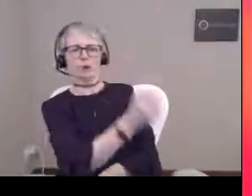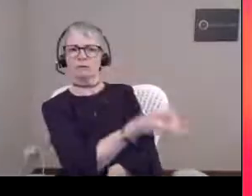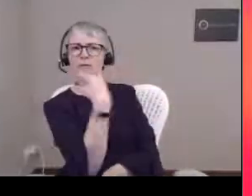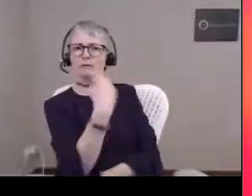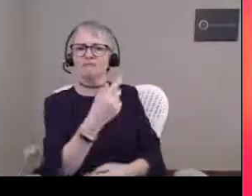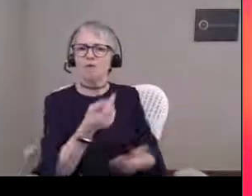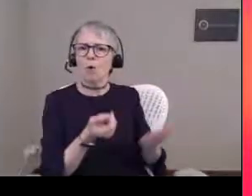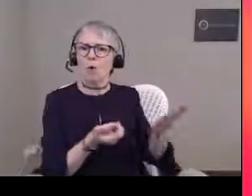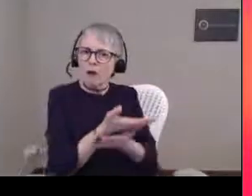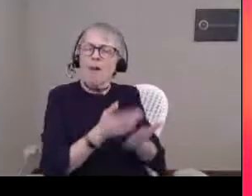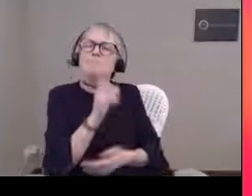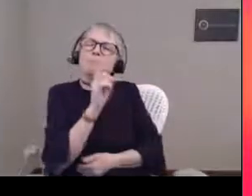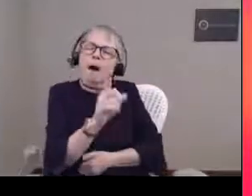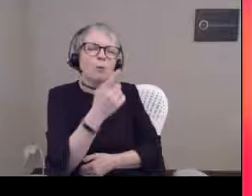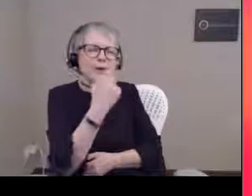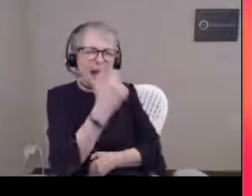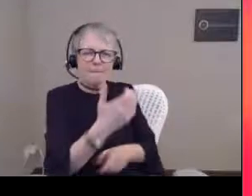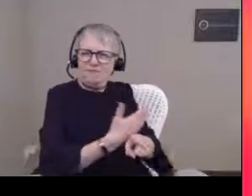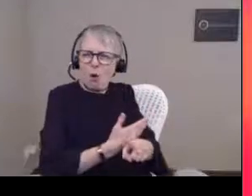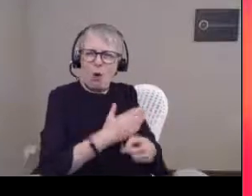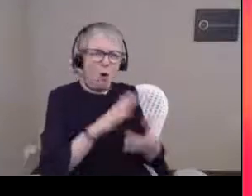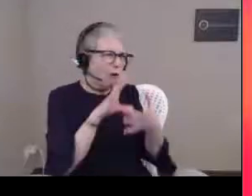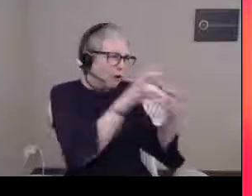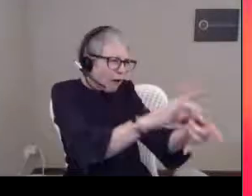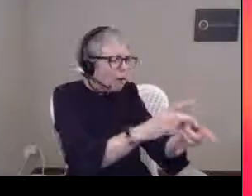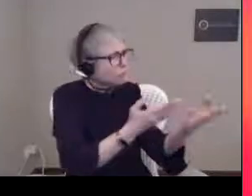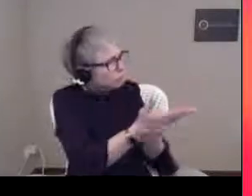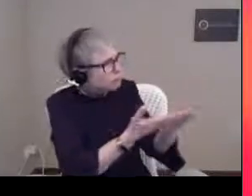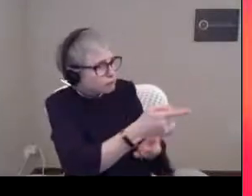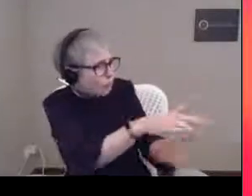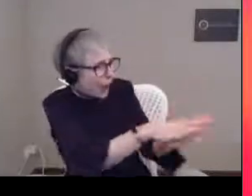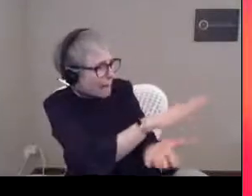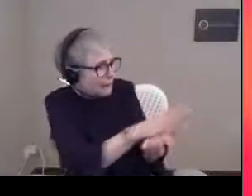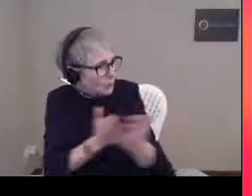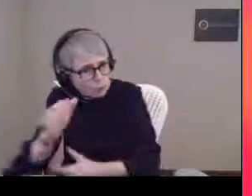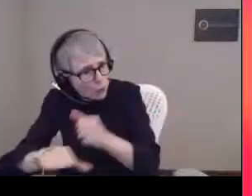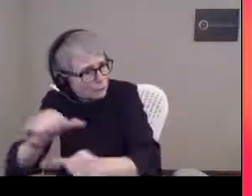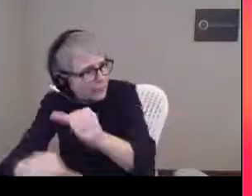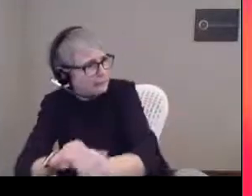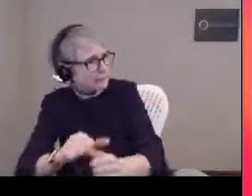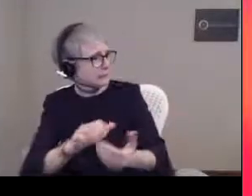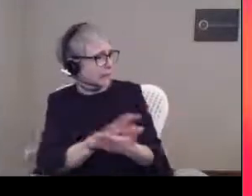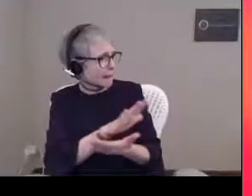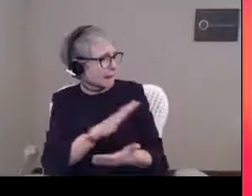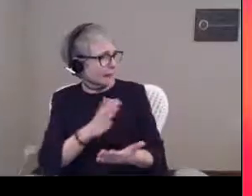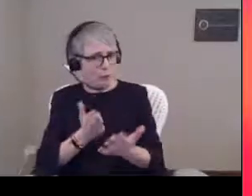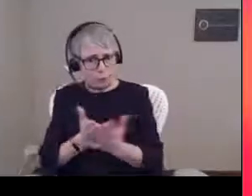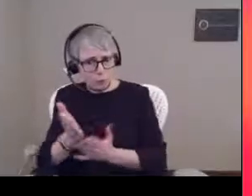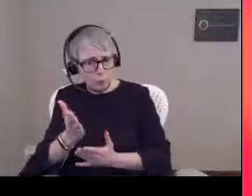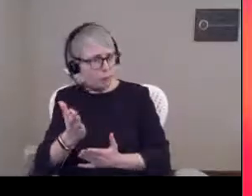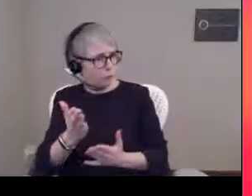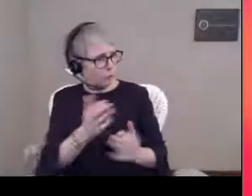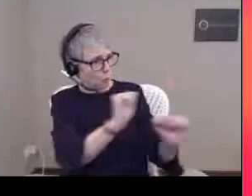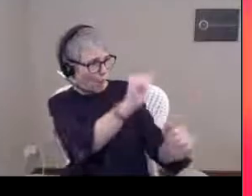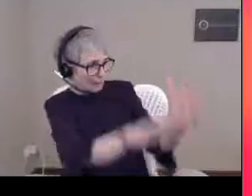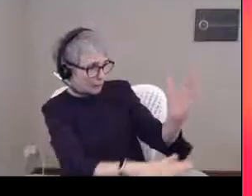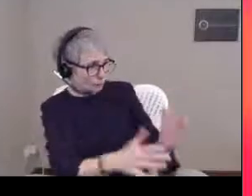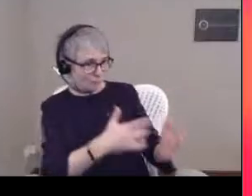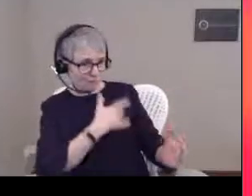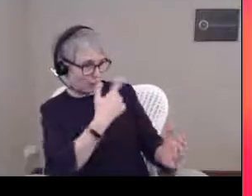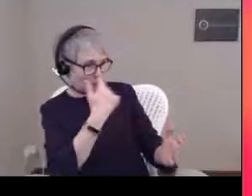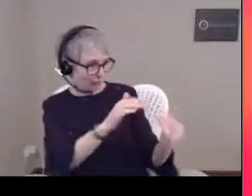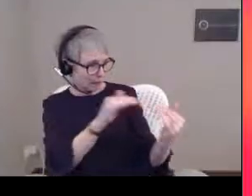you through the process and ensure that you're comfortable going forward for the opportunity based on your experience and what you think you can offer the